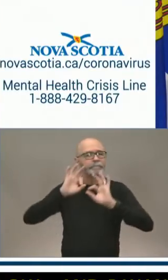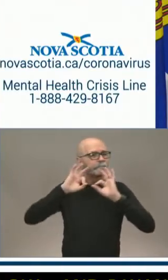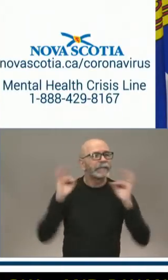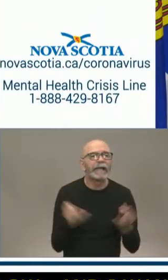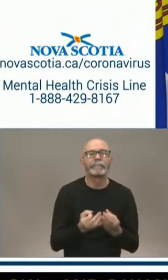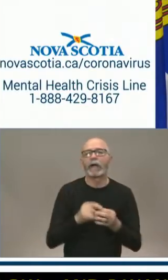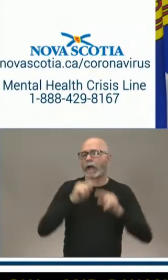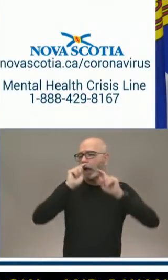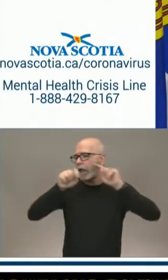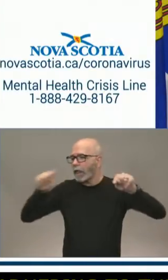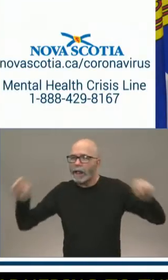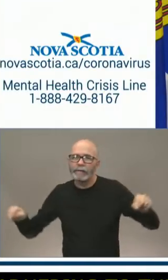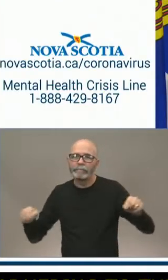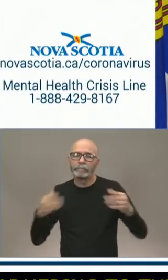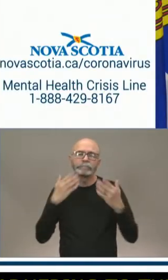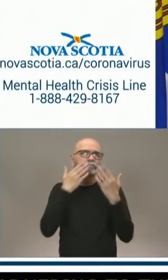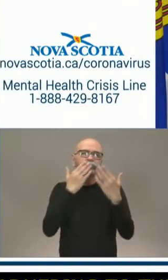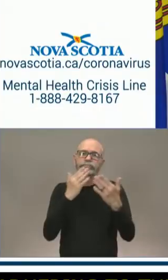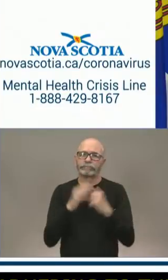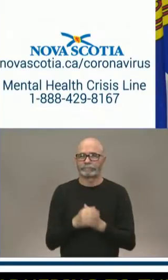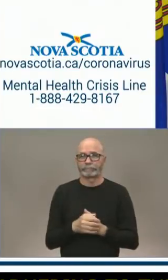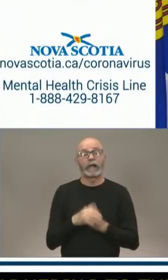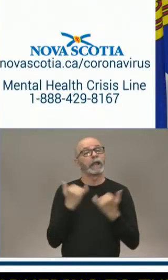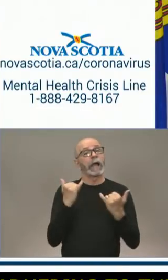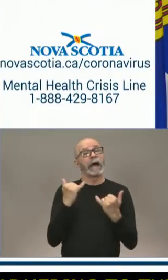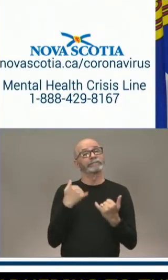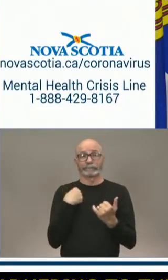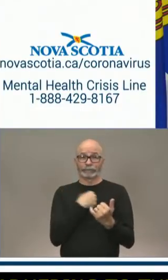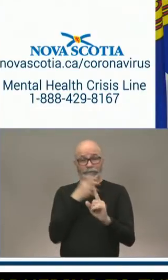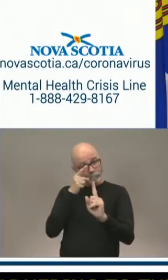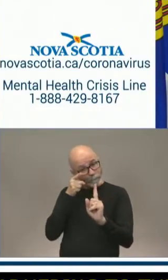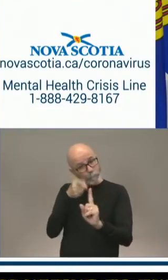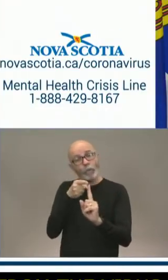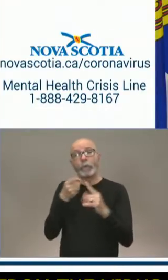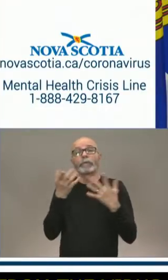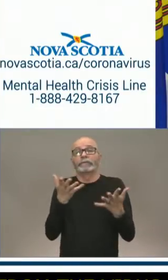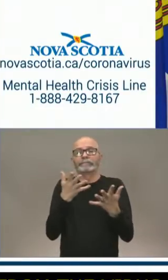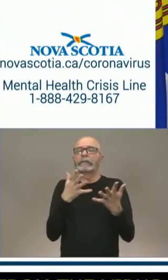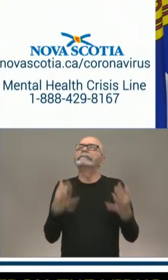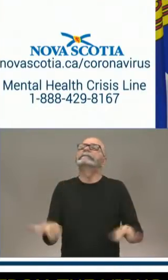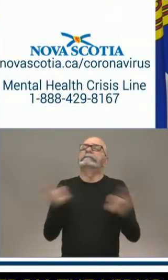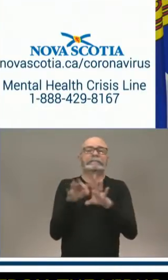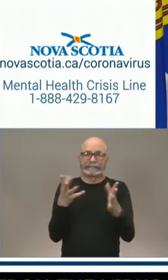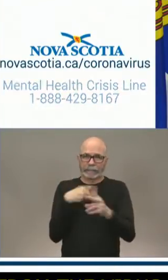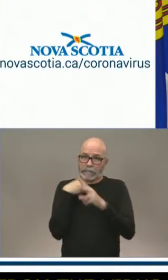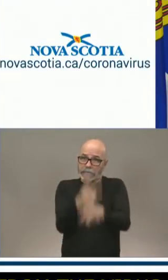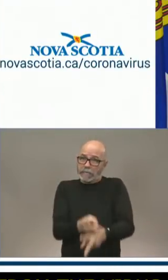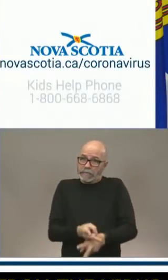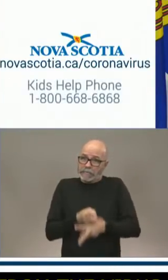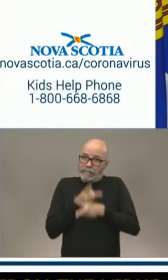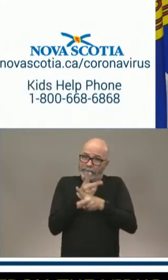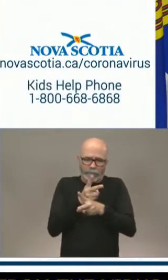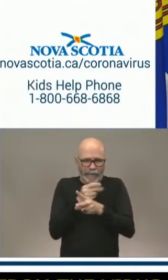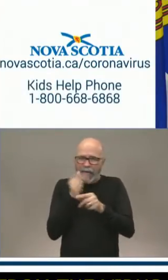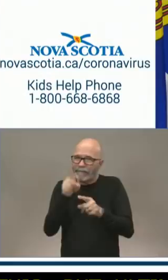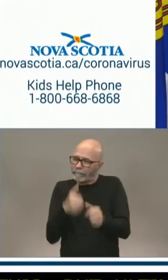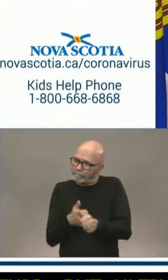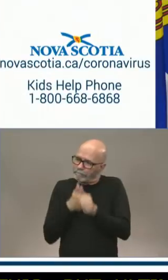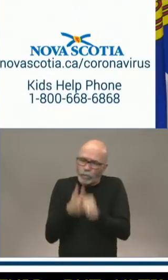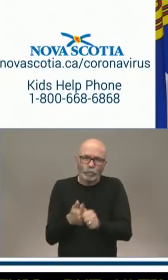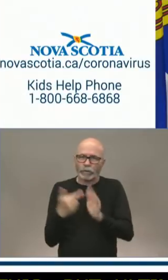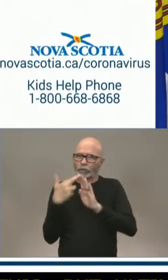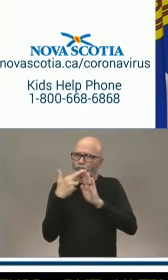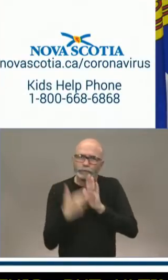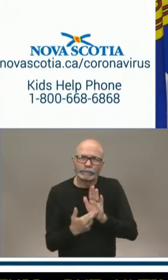but ultimately our message is this. Please continue to be cautious, practice good health protocols, and make sure you keep your